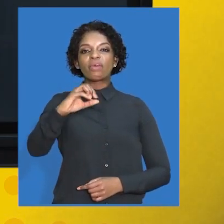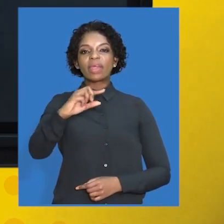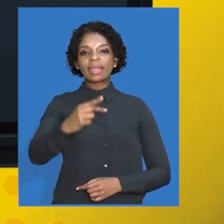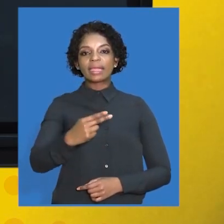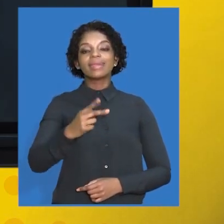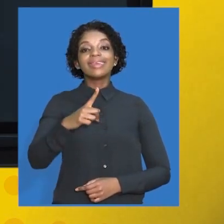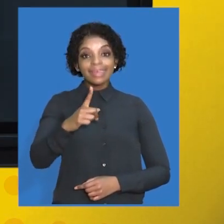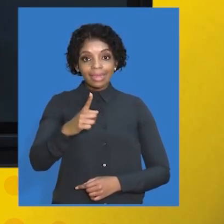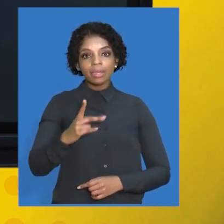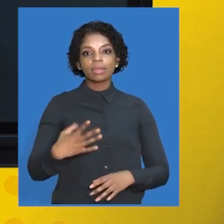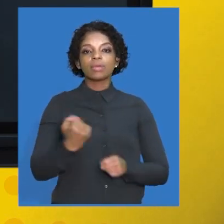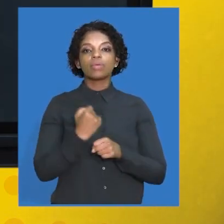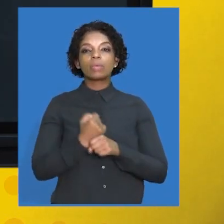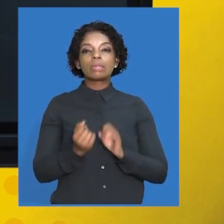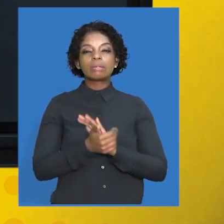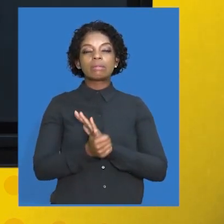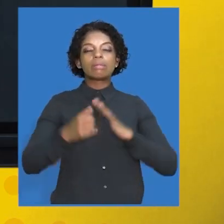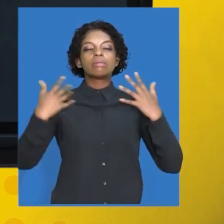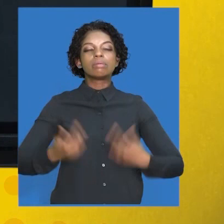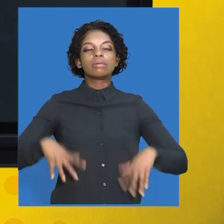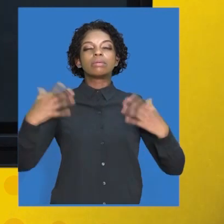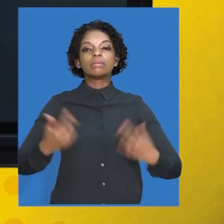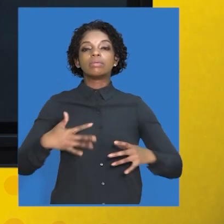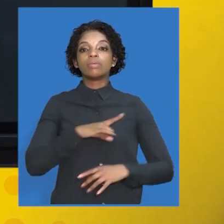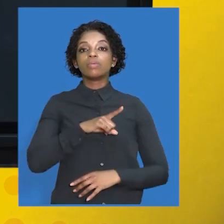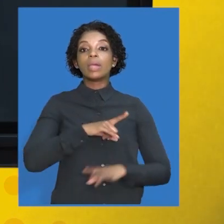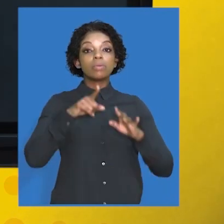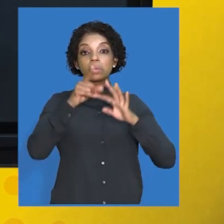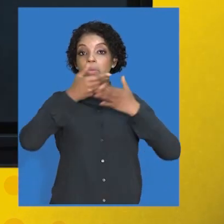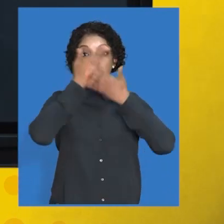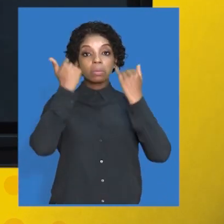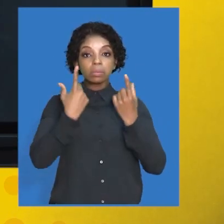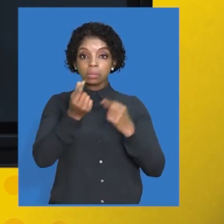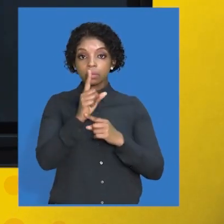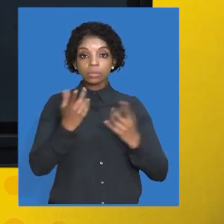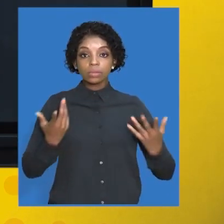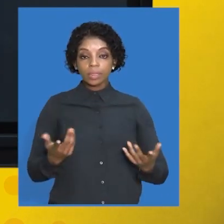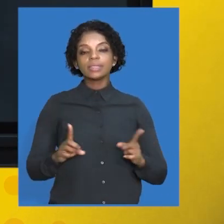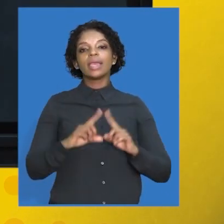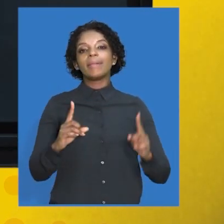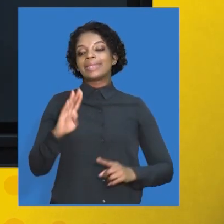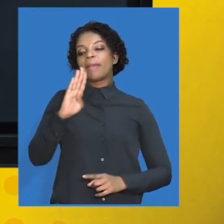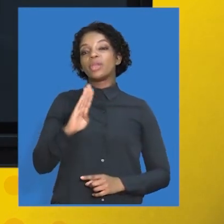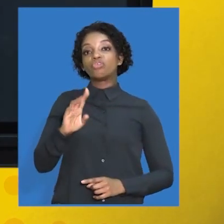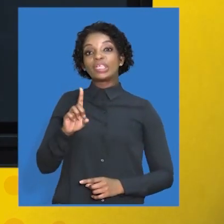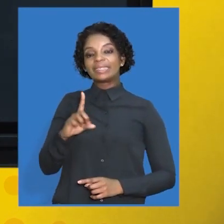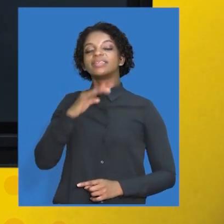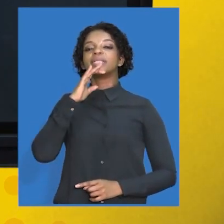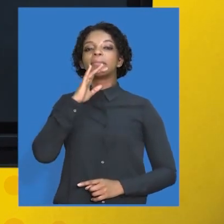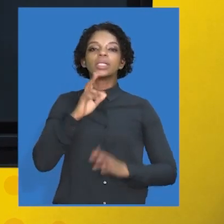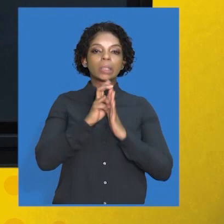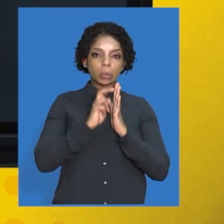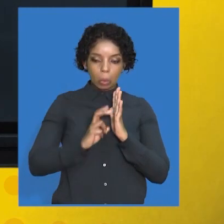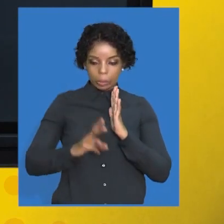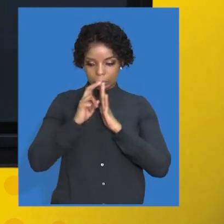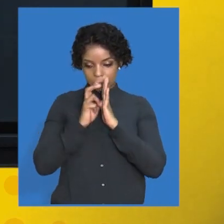highly skilled and you have to keep on telling them what to do because they don't know what to do. And bureaucratic, that's where we're just looking, there's a whole bunch of rules that